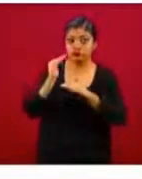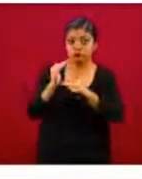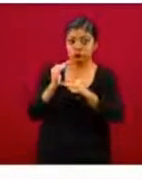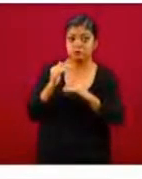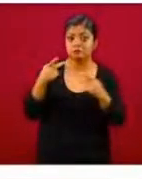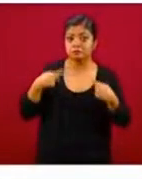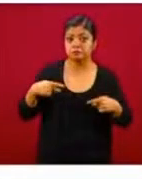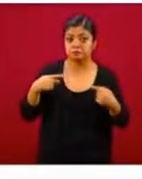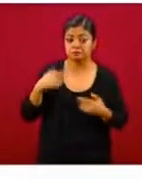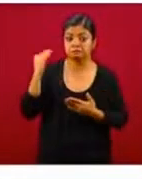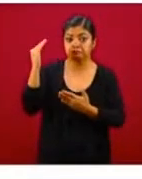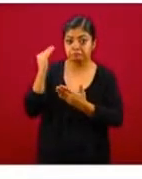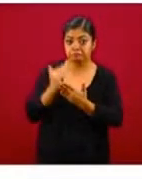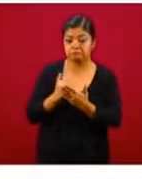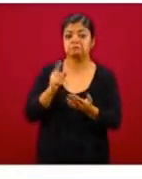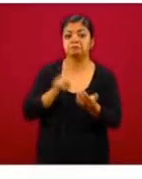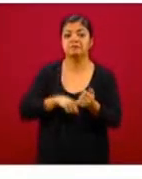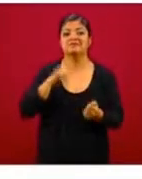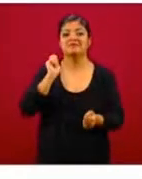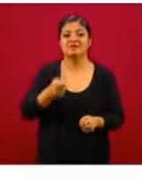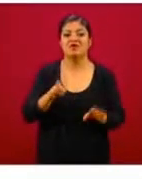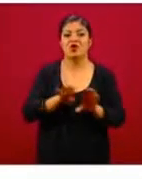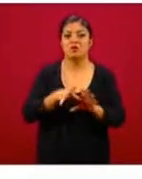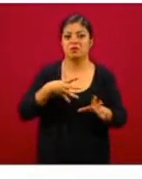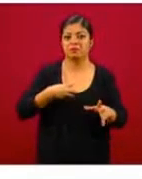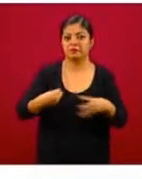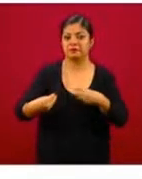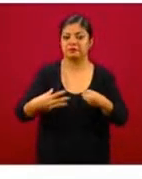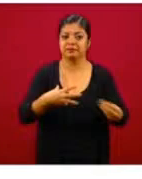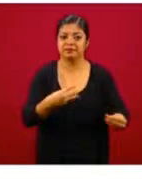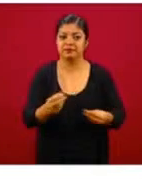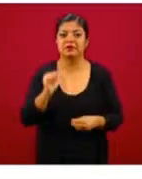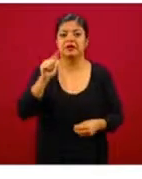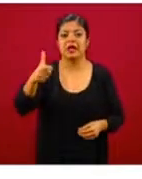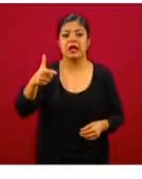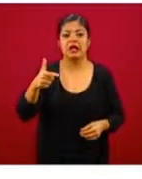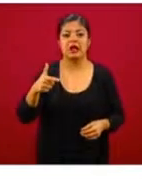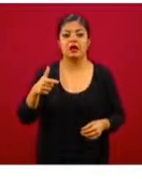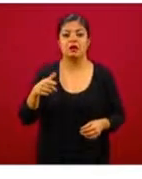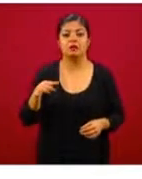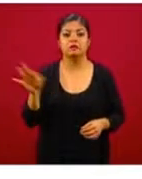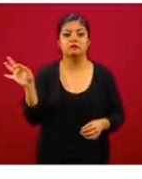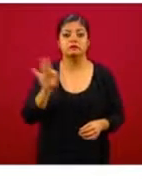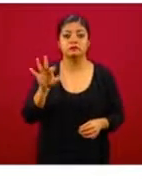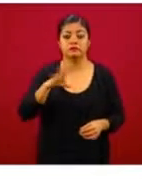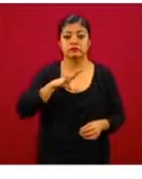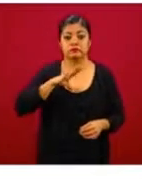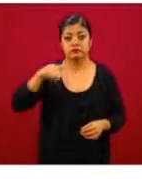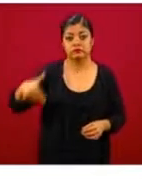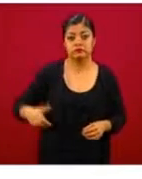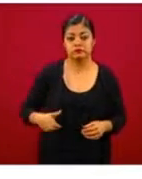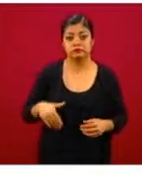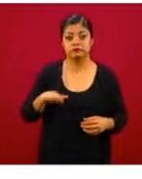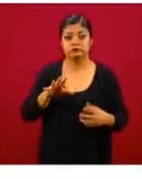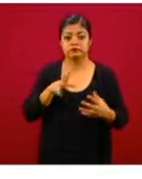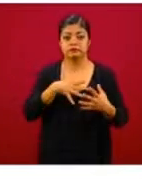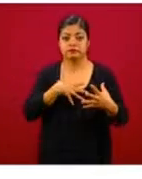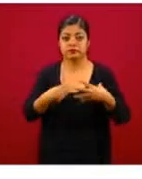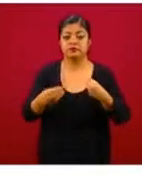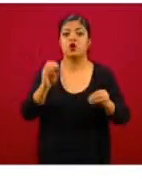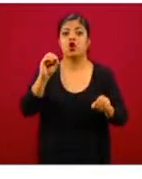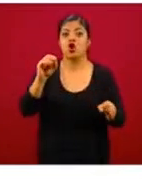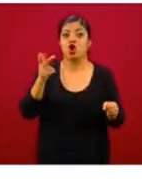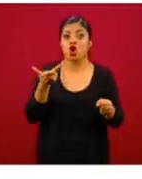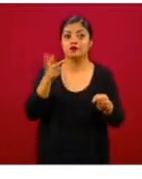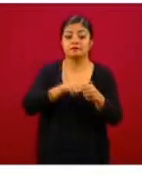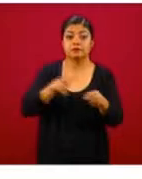Insofar as those states begin to lower those metrics, which have to do with the spread of the disease and